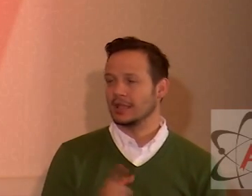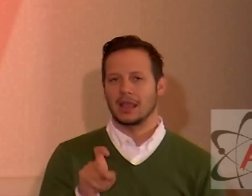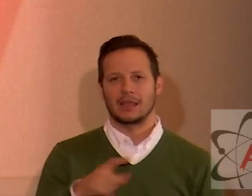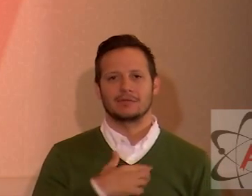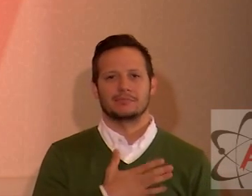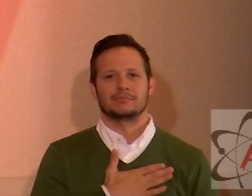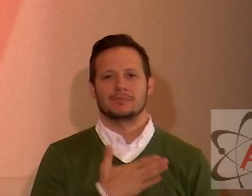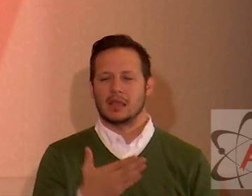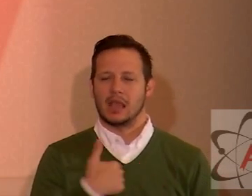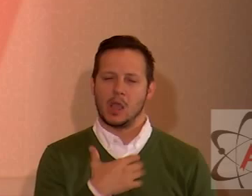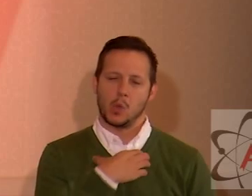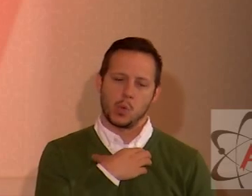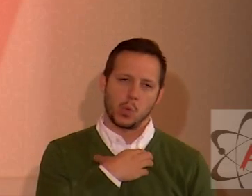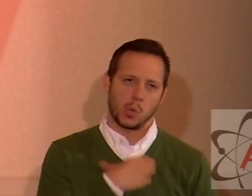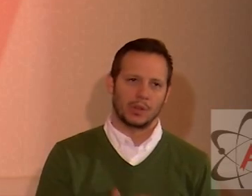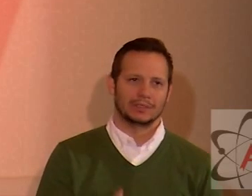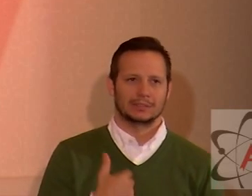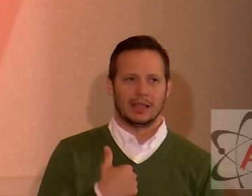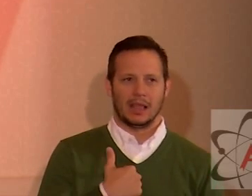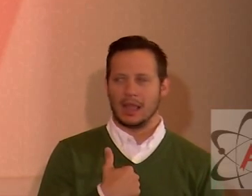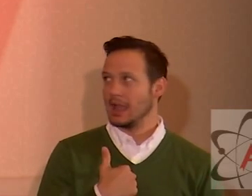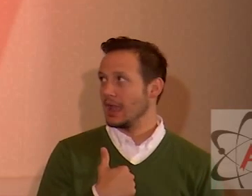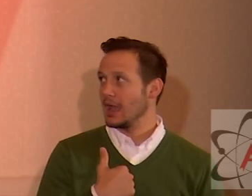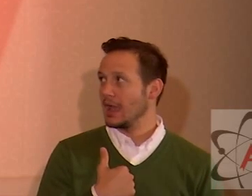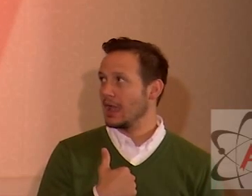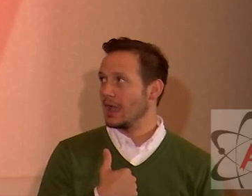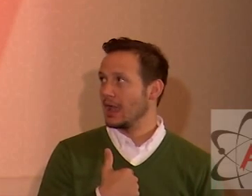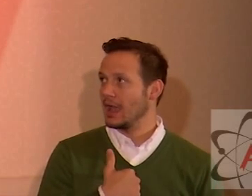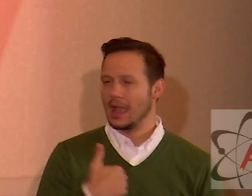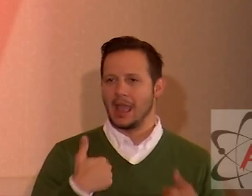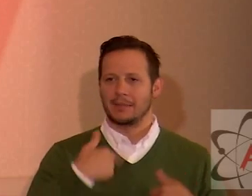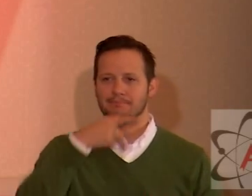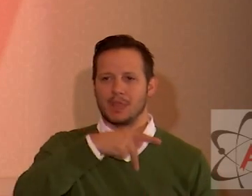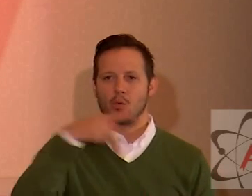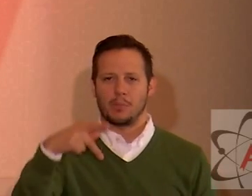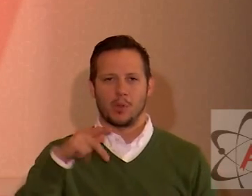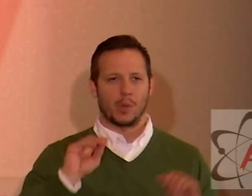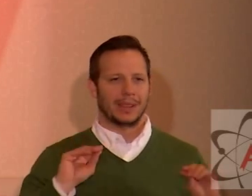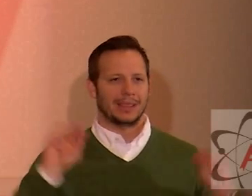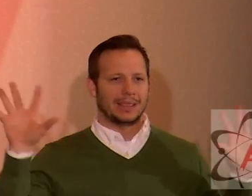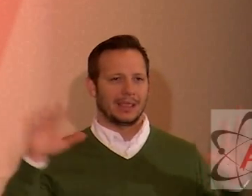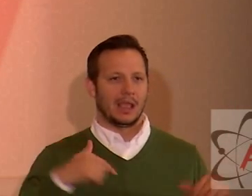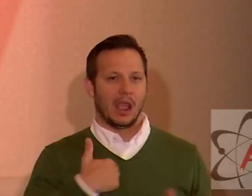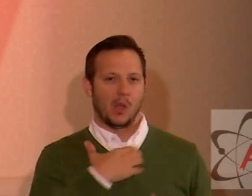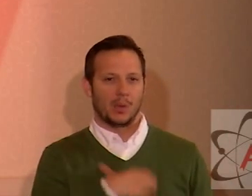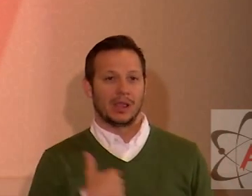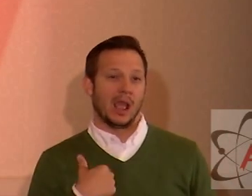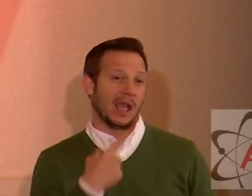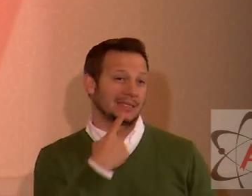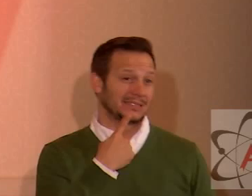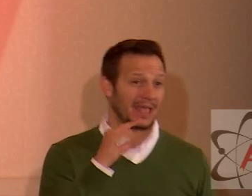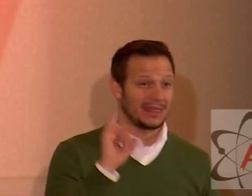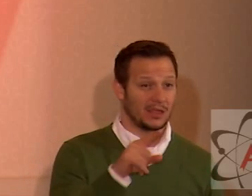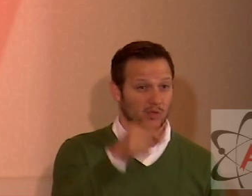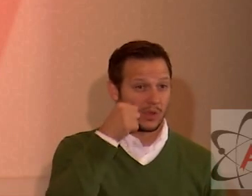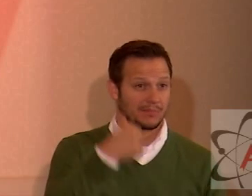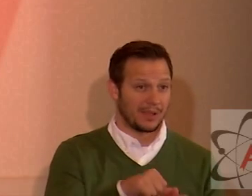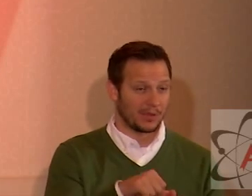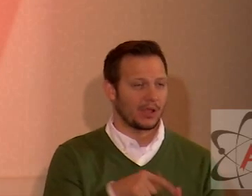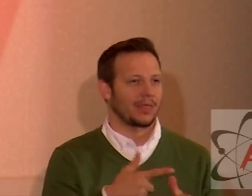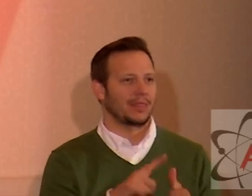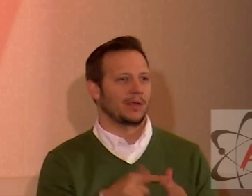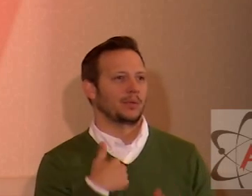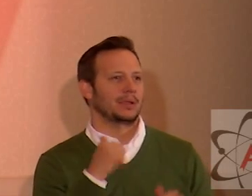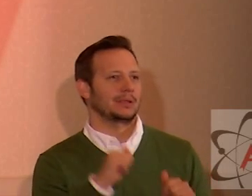I have to admit this is the time when I wish I did, PowerPoint, because now at this point I could say, "Do you remember Rick Santorum?" And then we could have